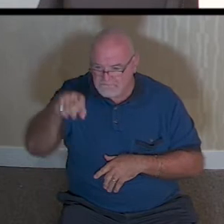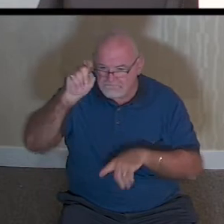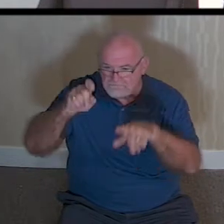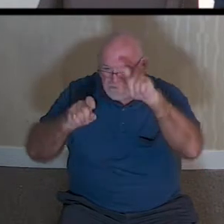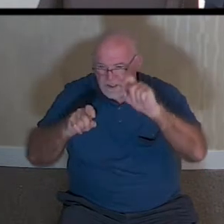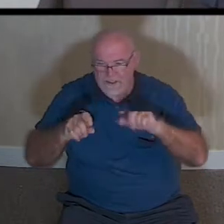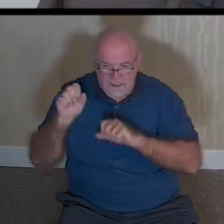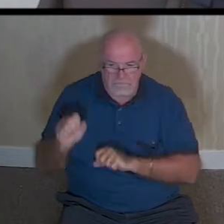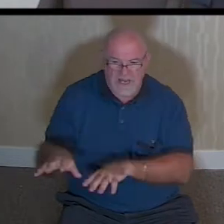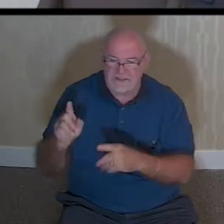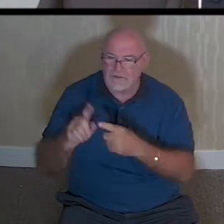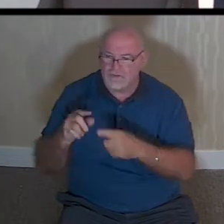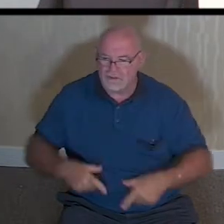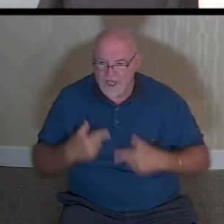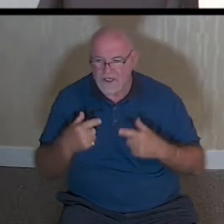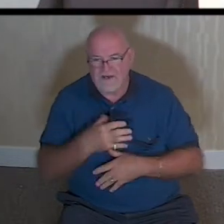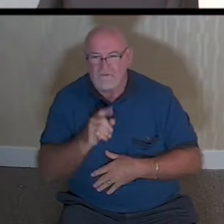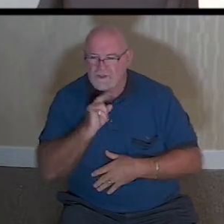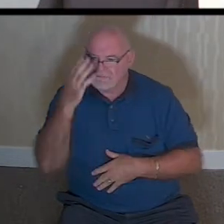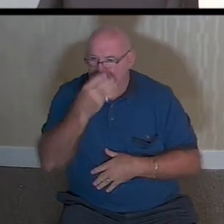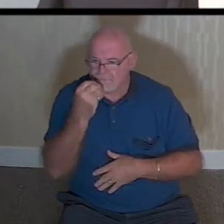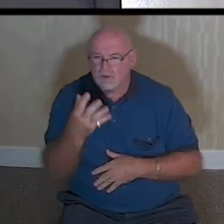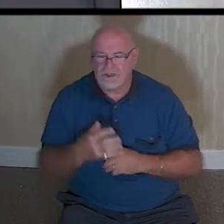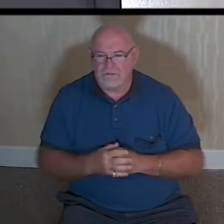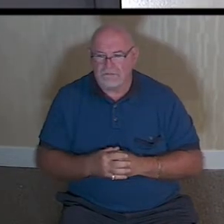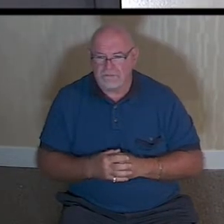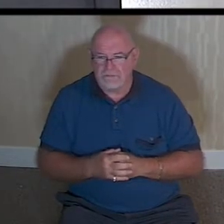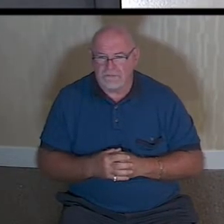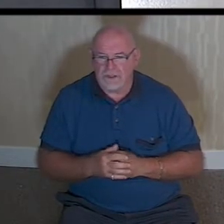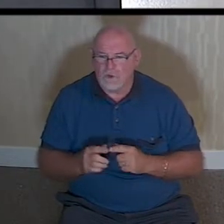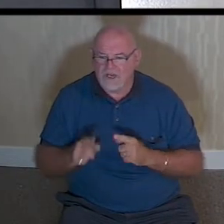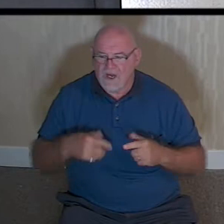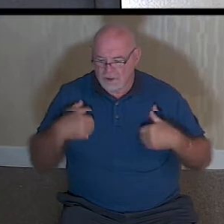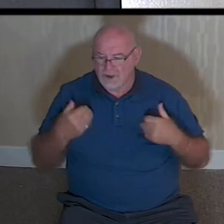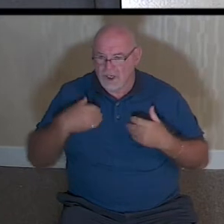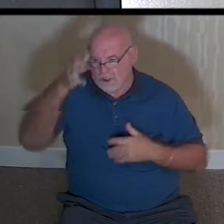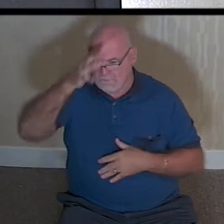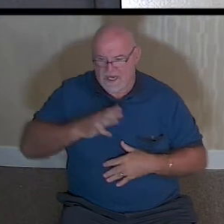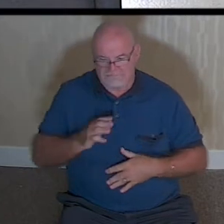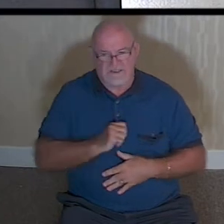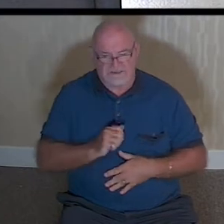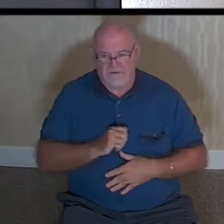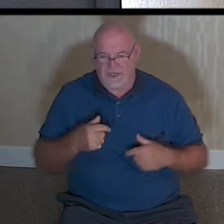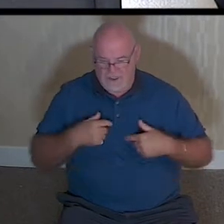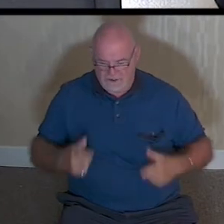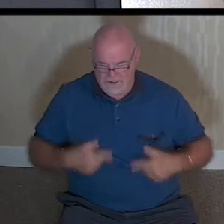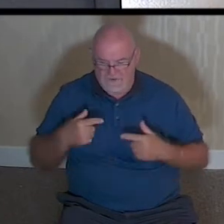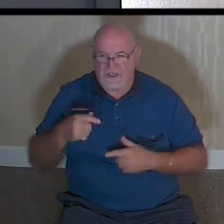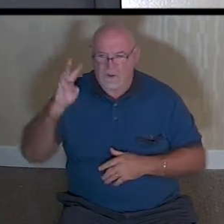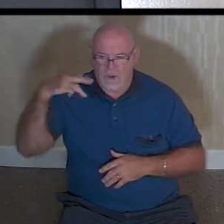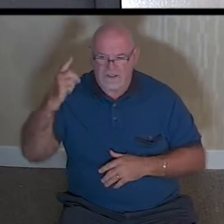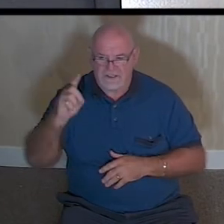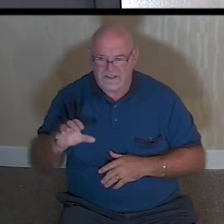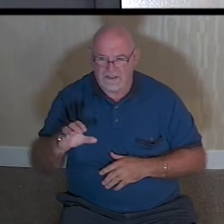to life, and there's beauty in it. When I was a much younger man, I was living in D.C. I